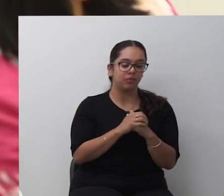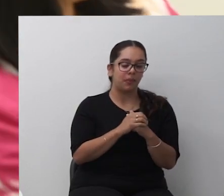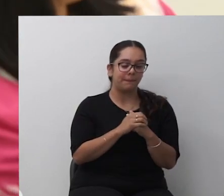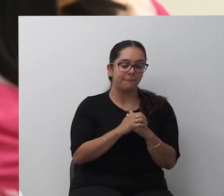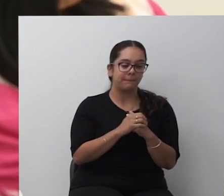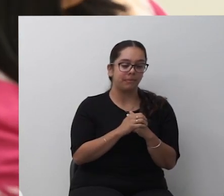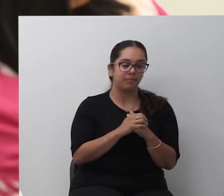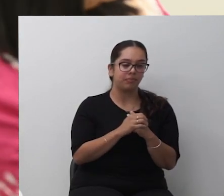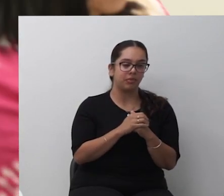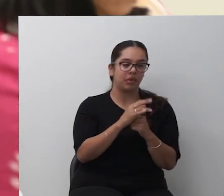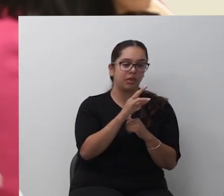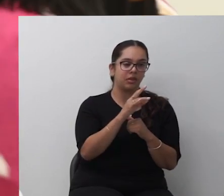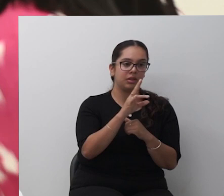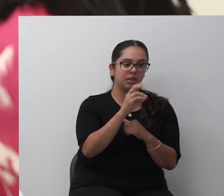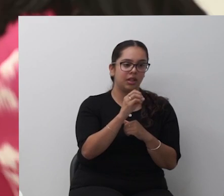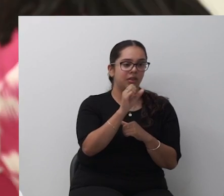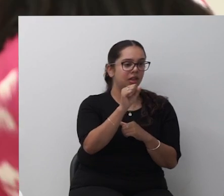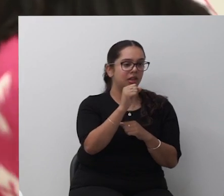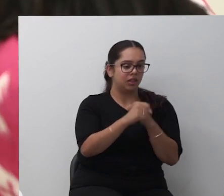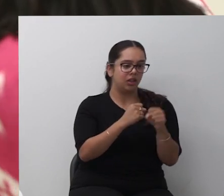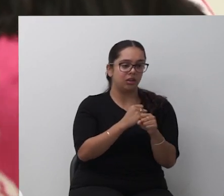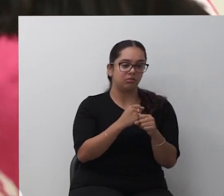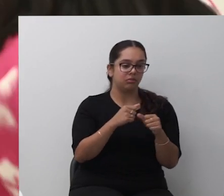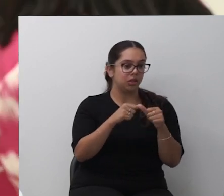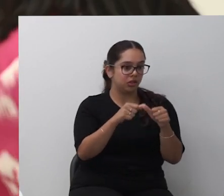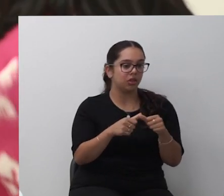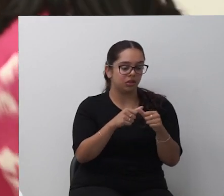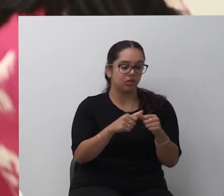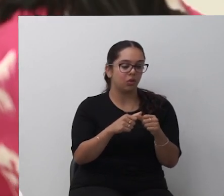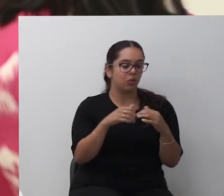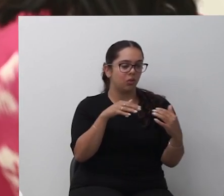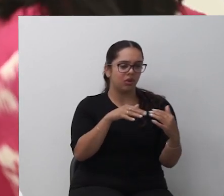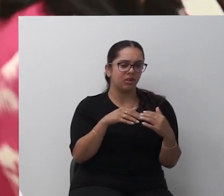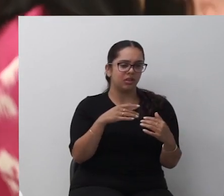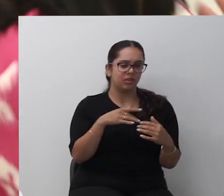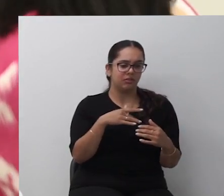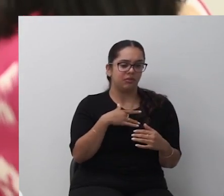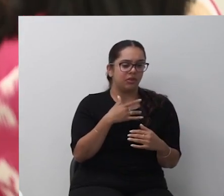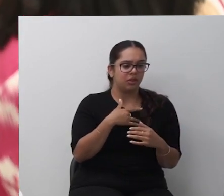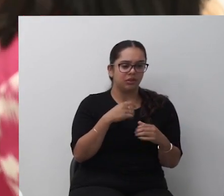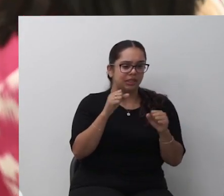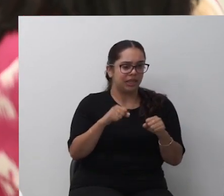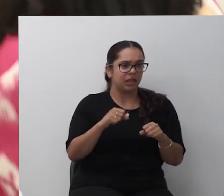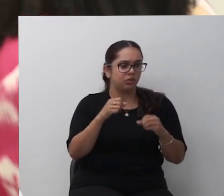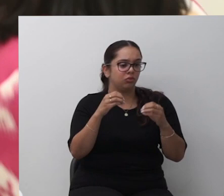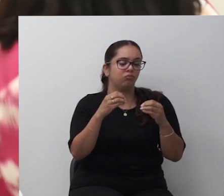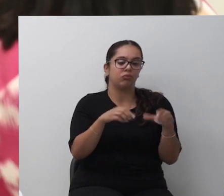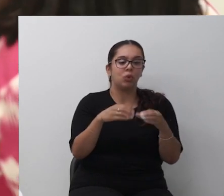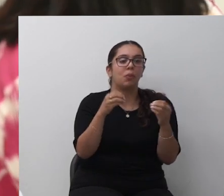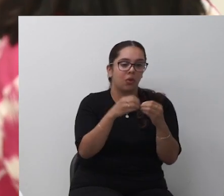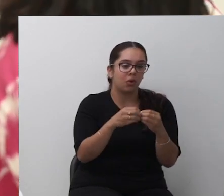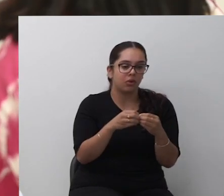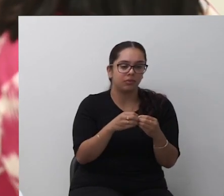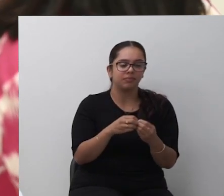being a 70-year and still ongoing war, it feels insurmountable. It feels like you could do a million things, and that, like you just